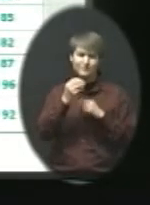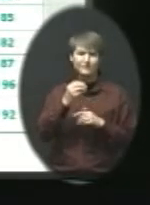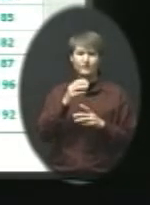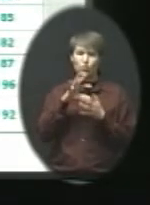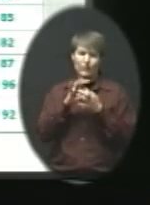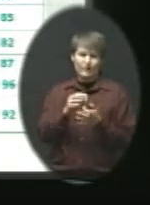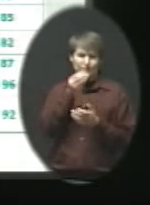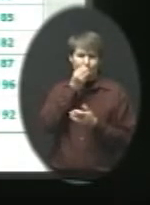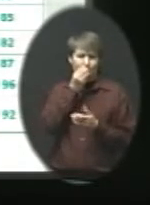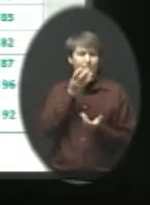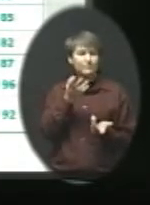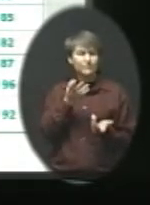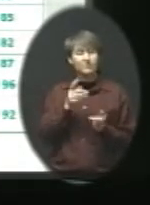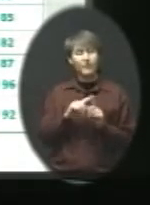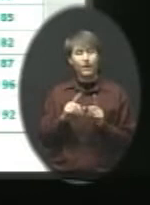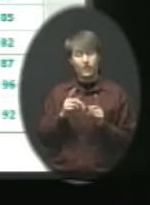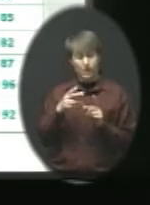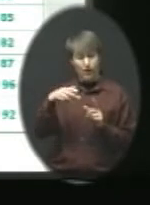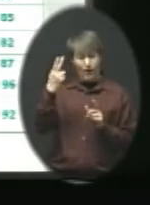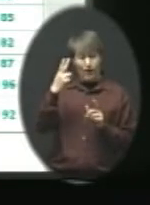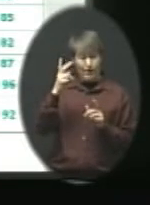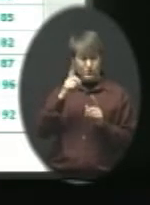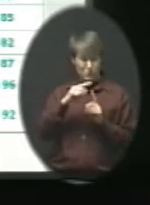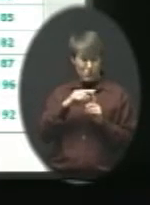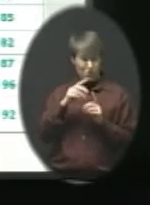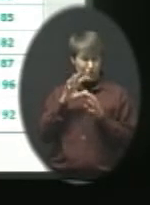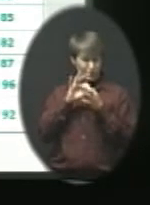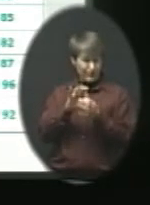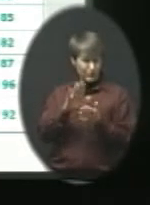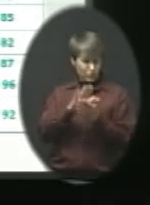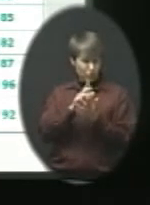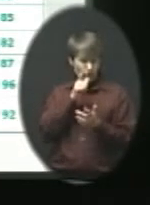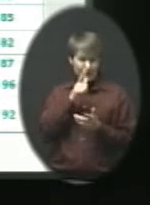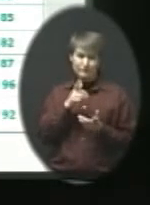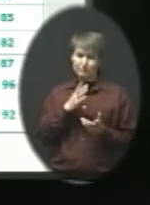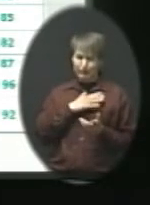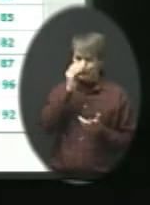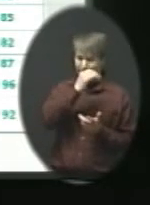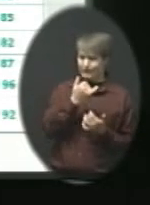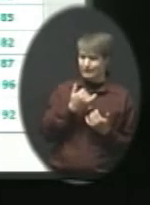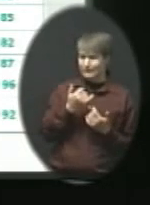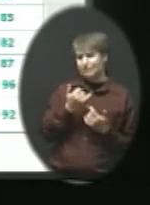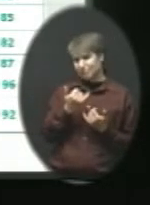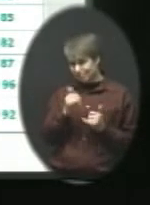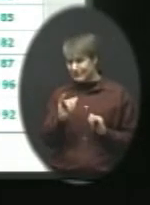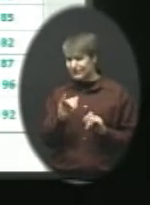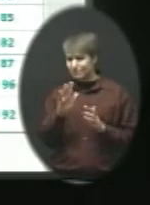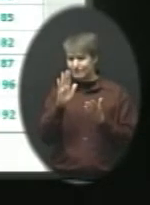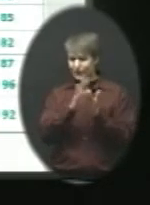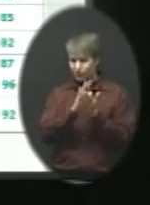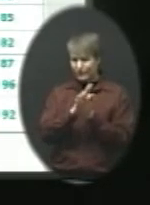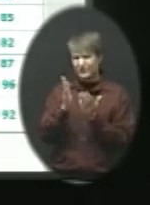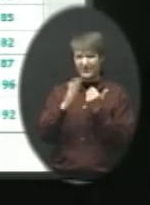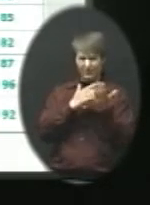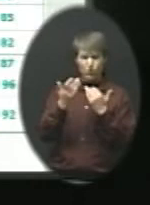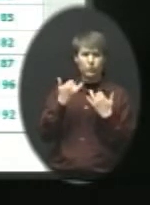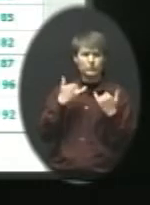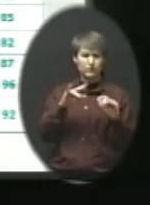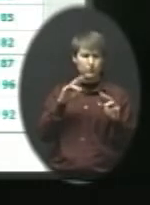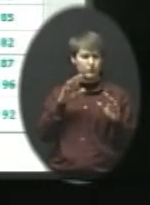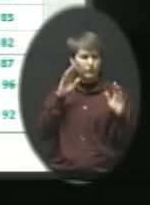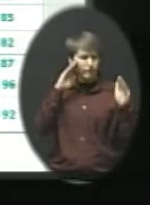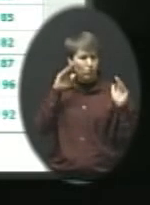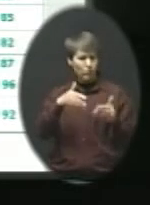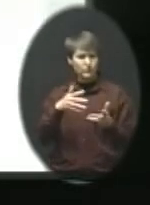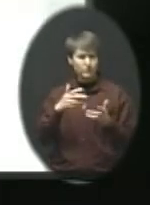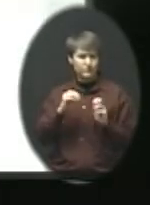that high of a score related to school lunches is actually, in my opinion, somewhat of a celebration, even though we continue to look at that particular